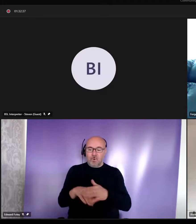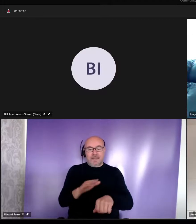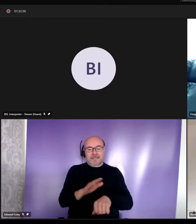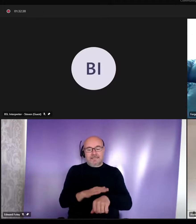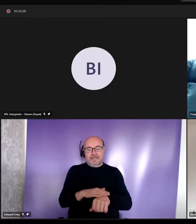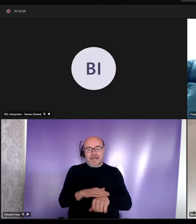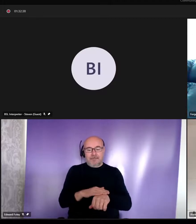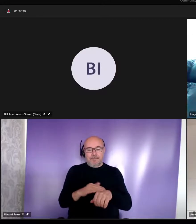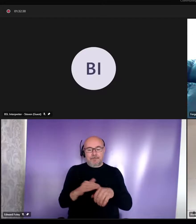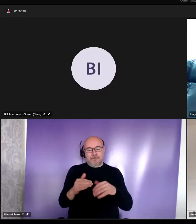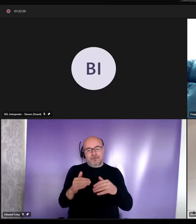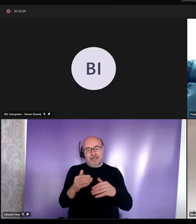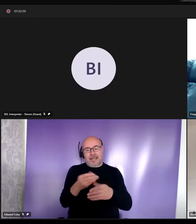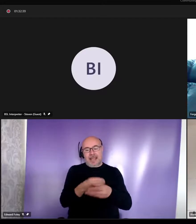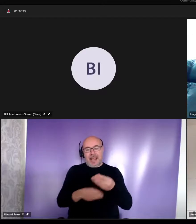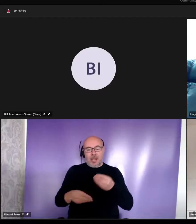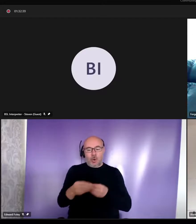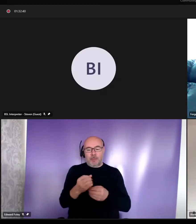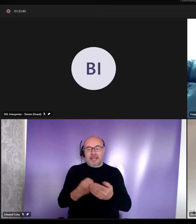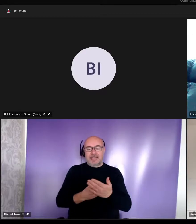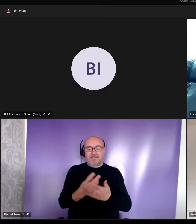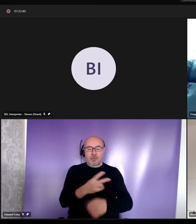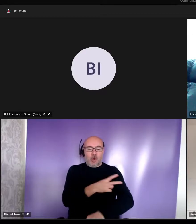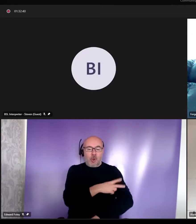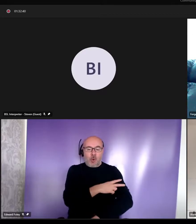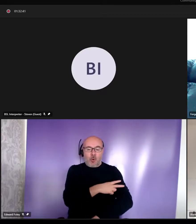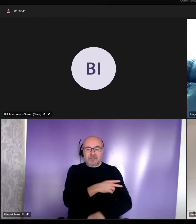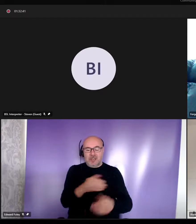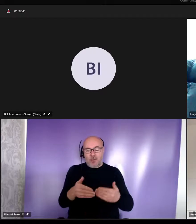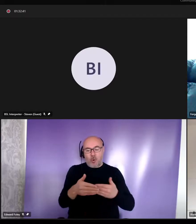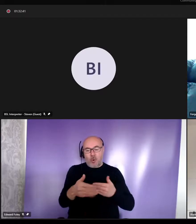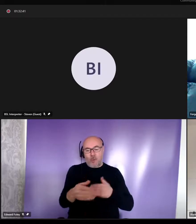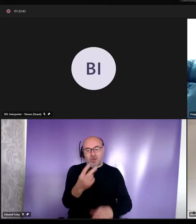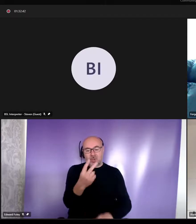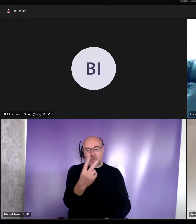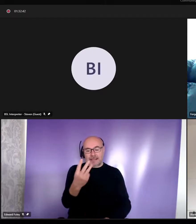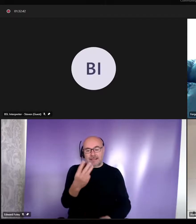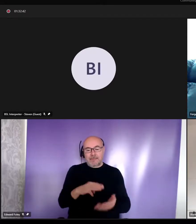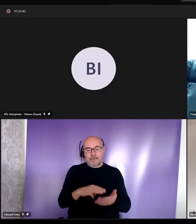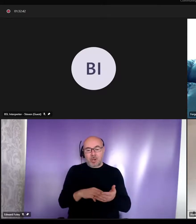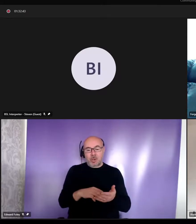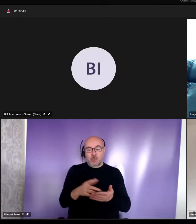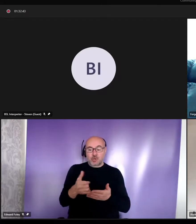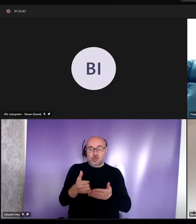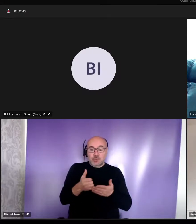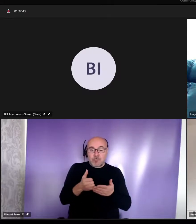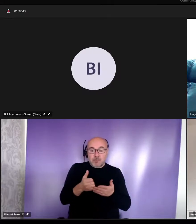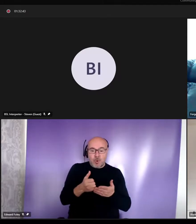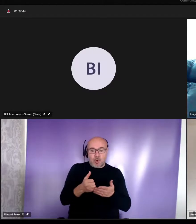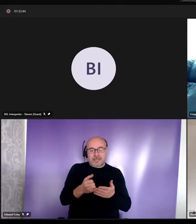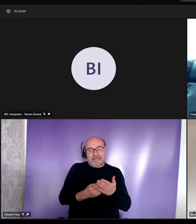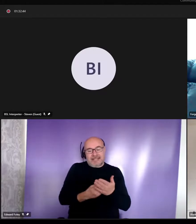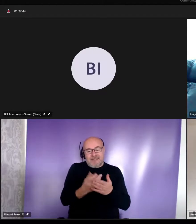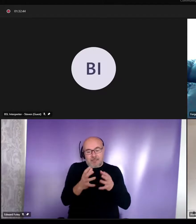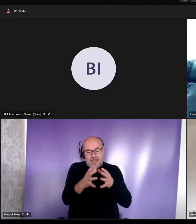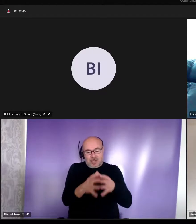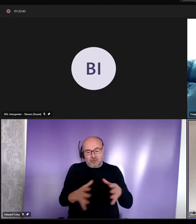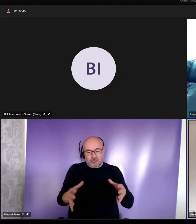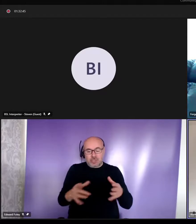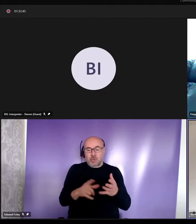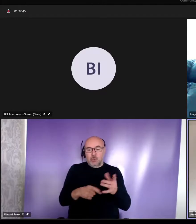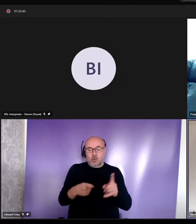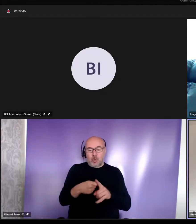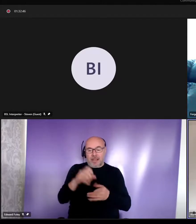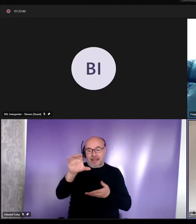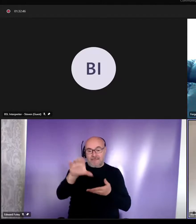development officer in the funding team for 23 months to support the development of the UK funds. Thanks, Chair.